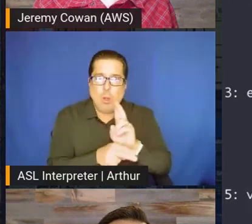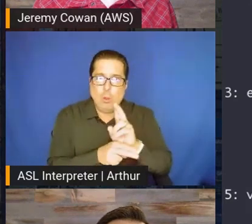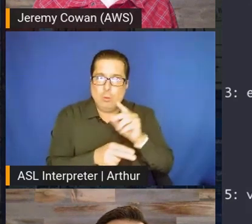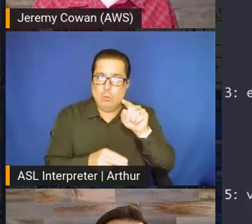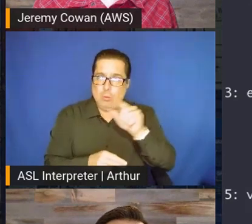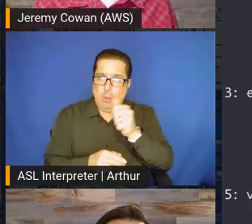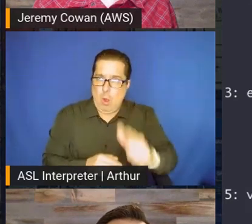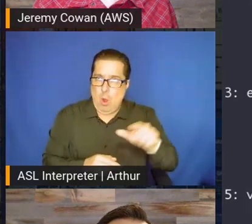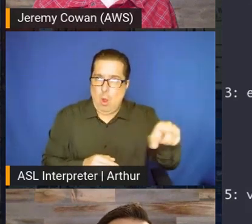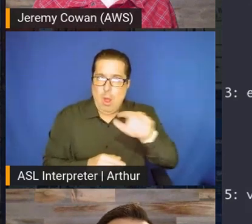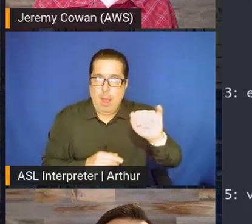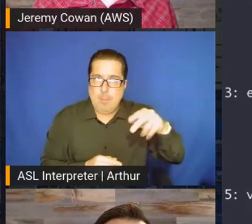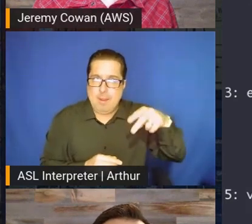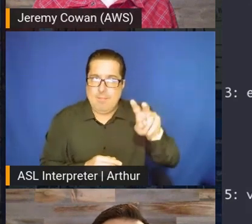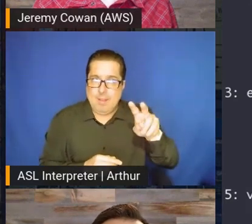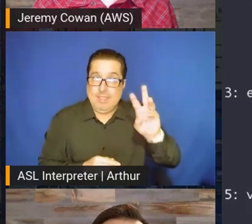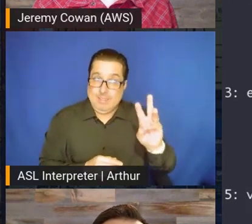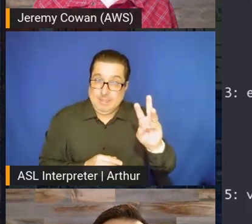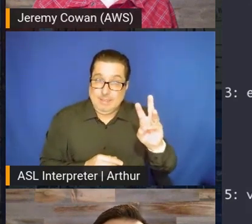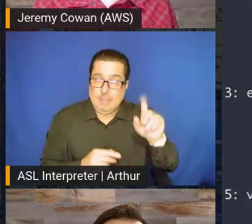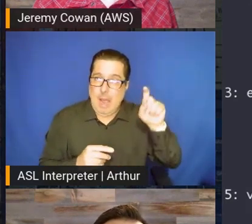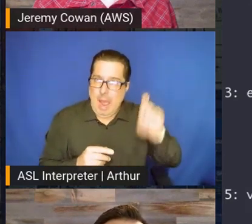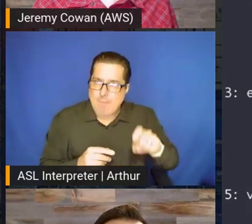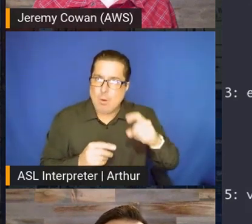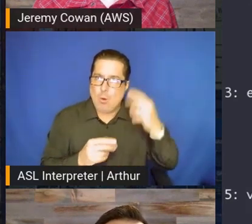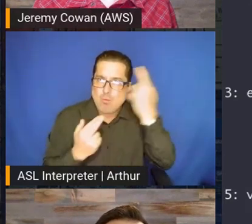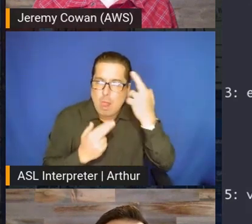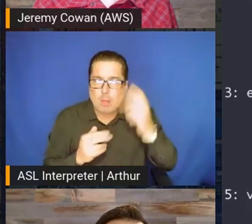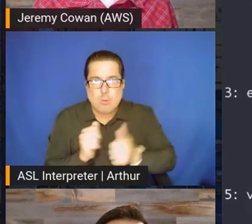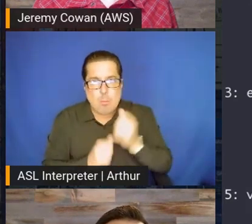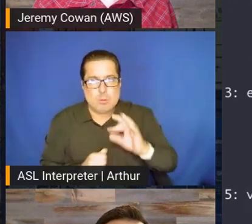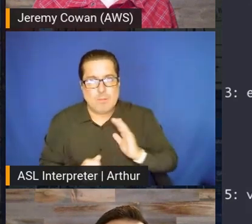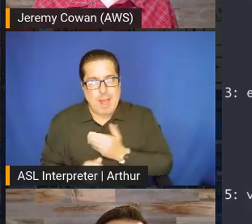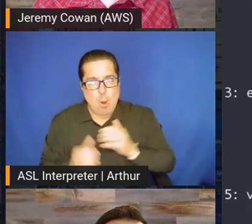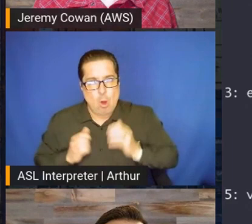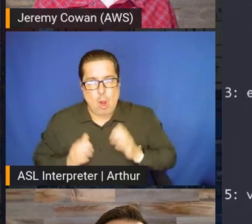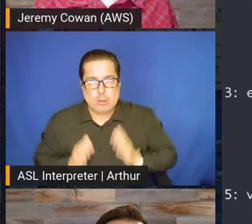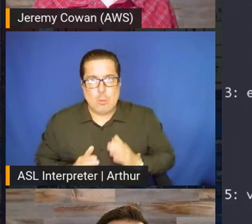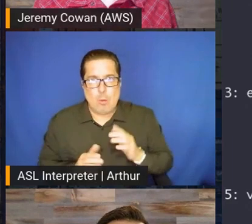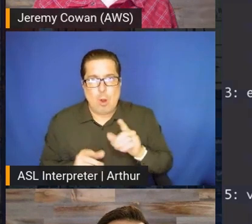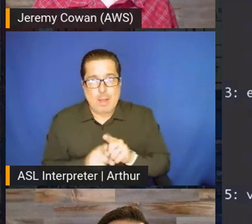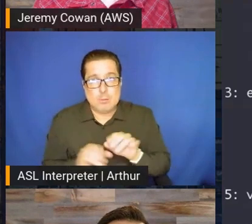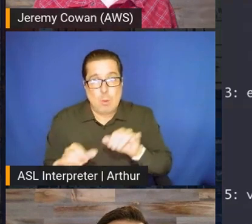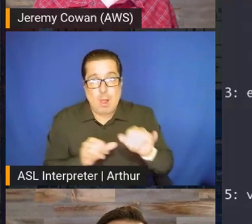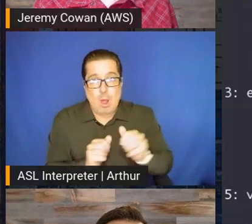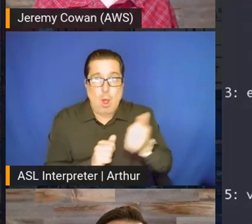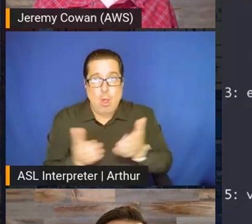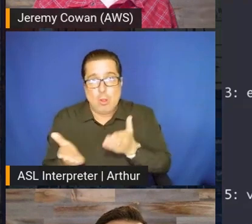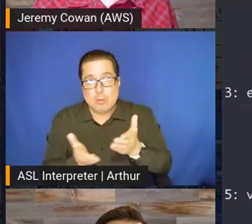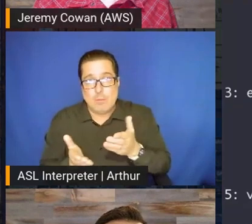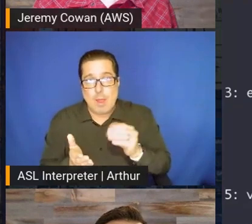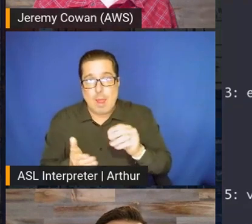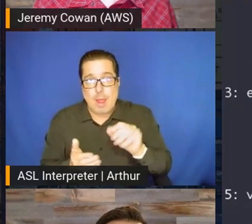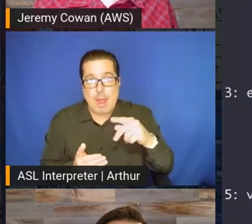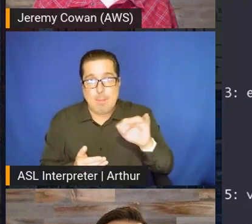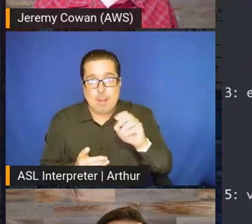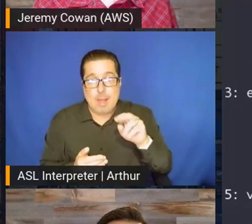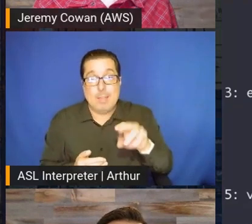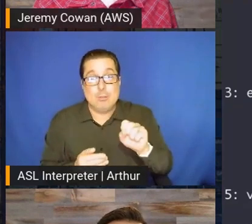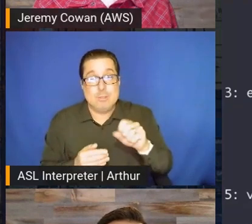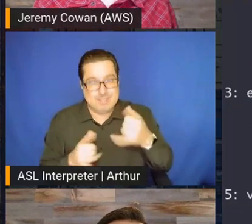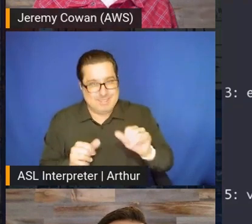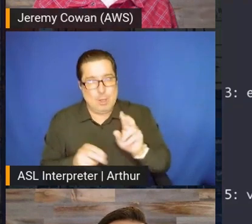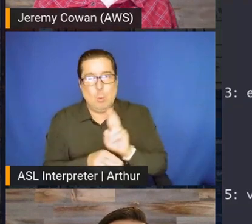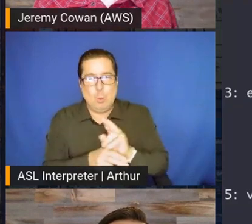to IPv6, we still have to realize most of our customers as well as our services and applications are still IPv4.